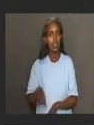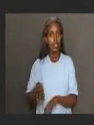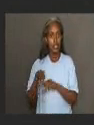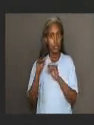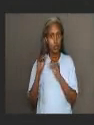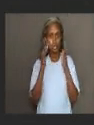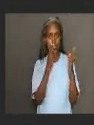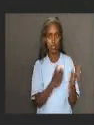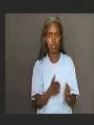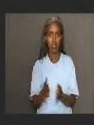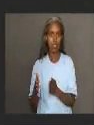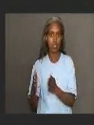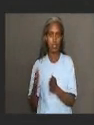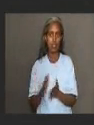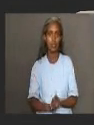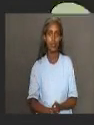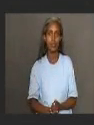Students, let's get ready.